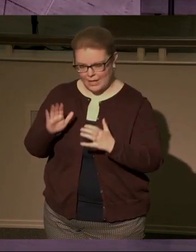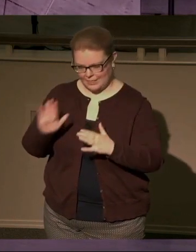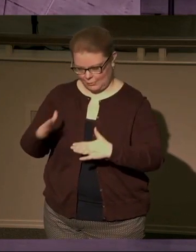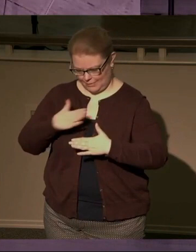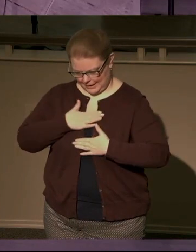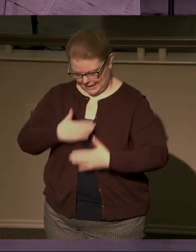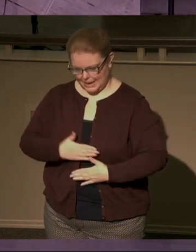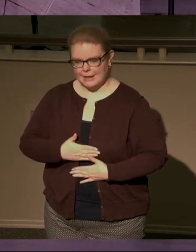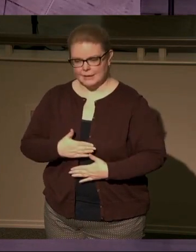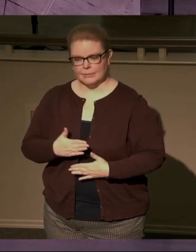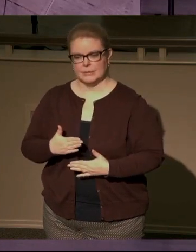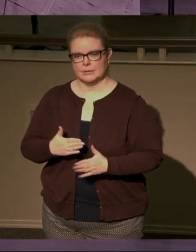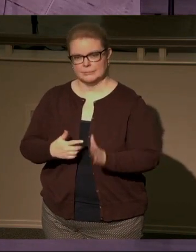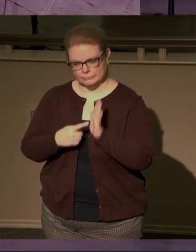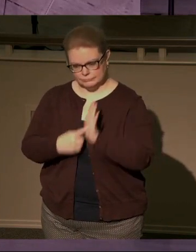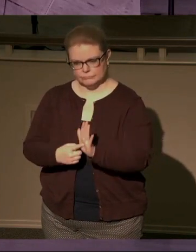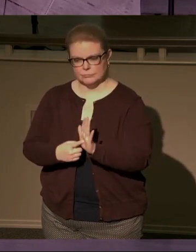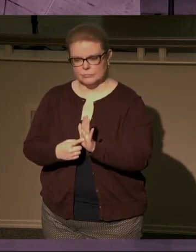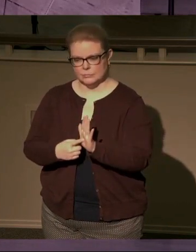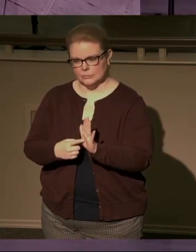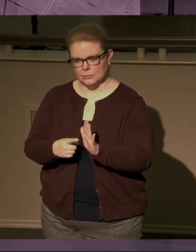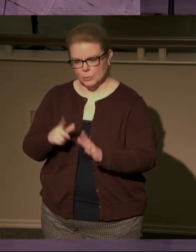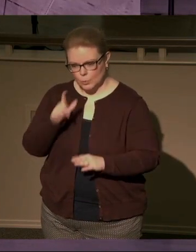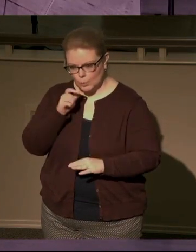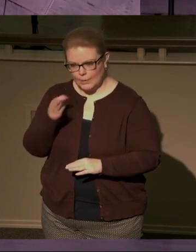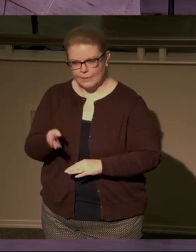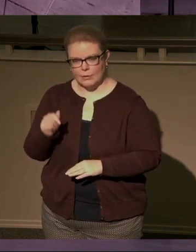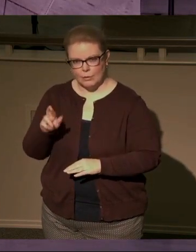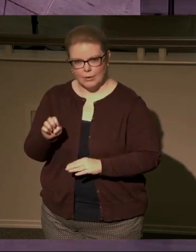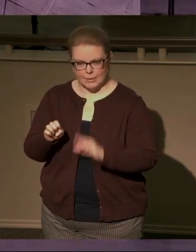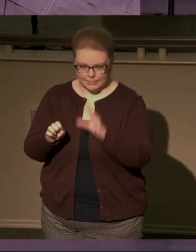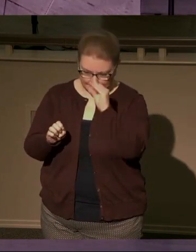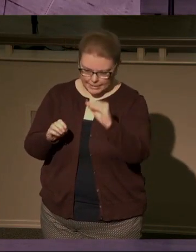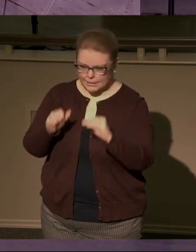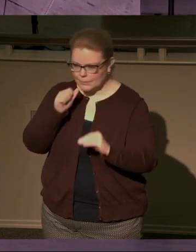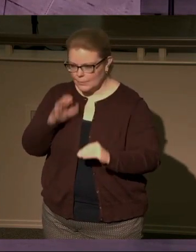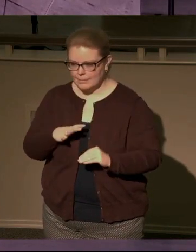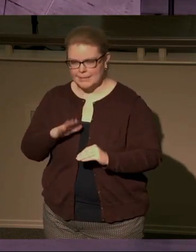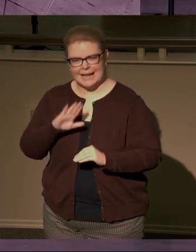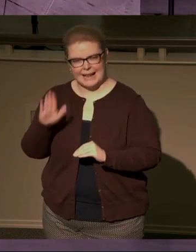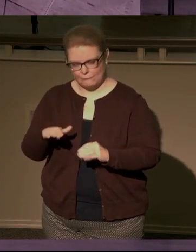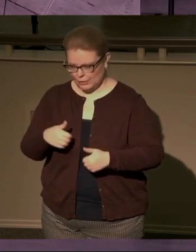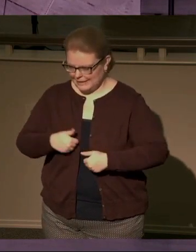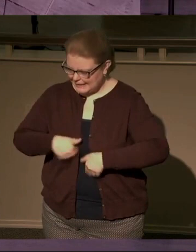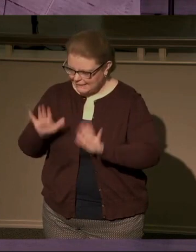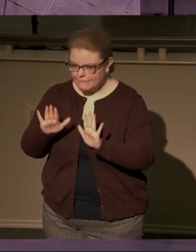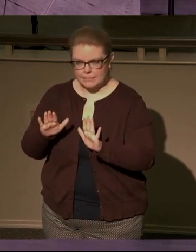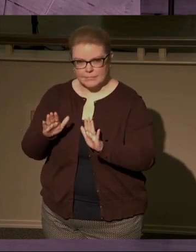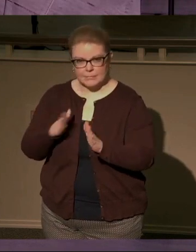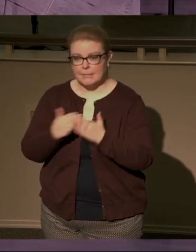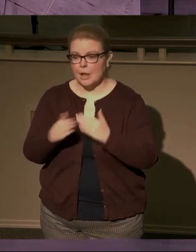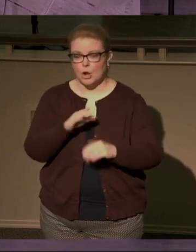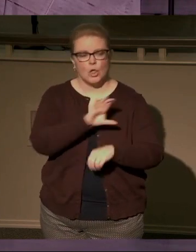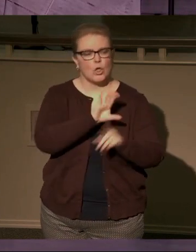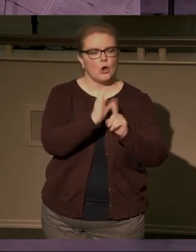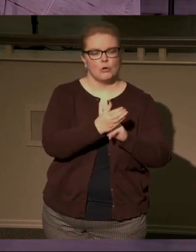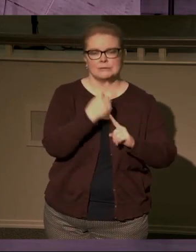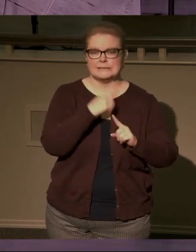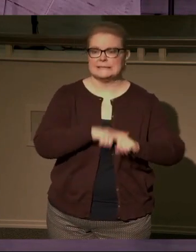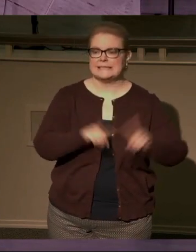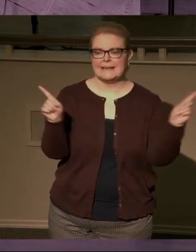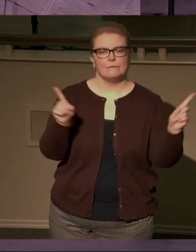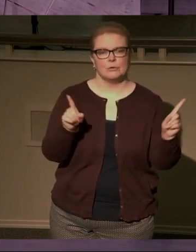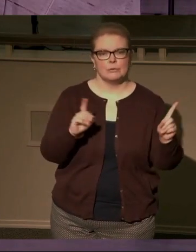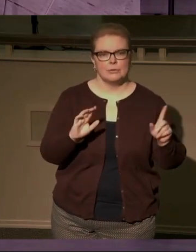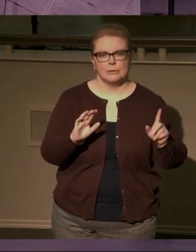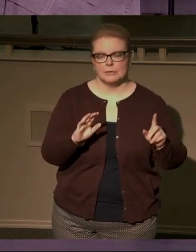to equate the raising of little boys and little girls, and never give up on that, no matter what the culture is saying.